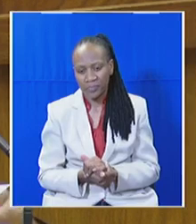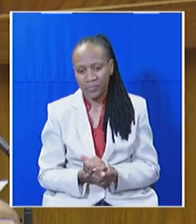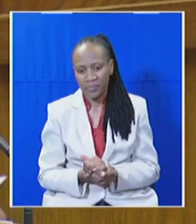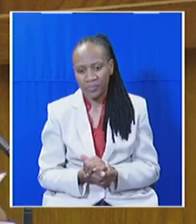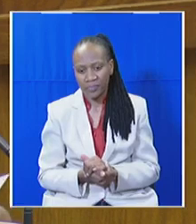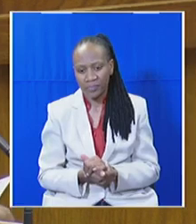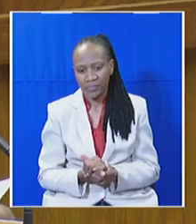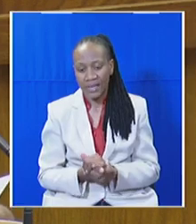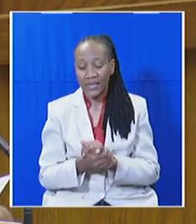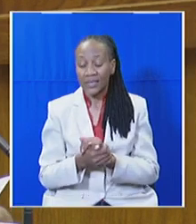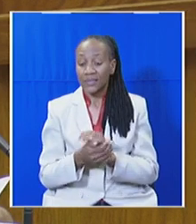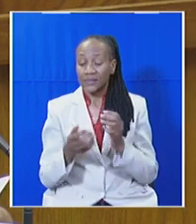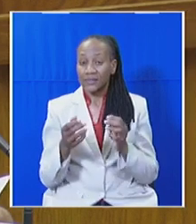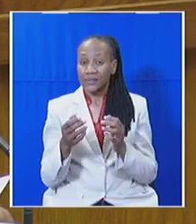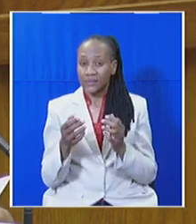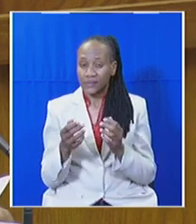destination survey.